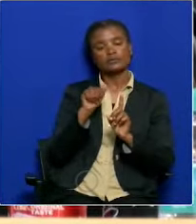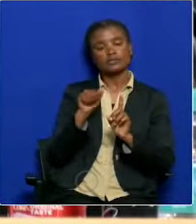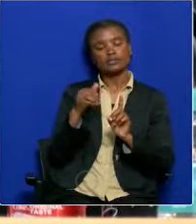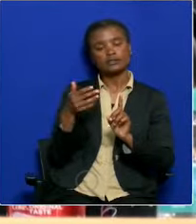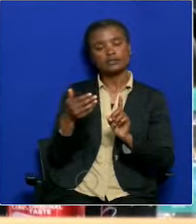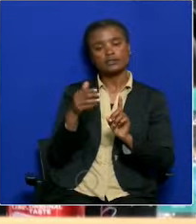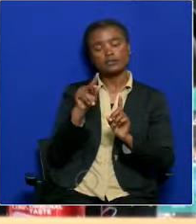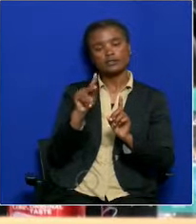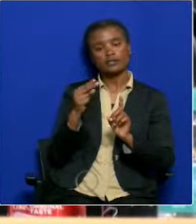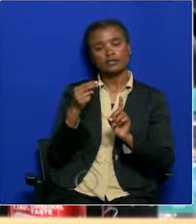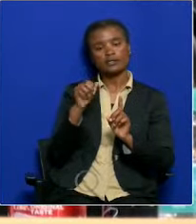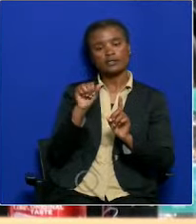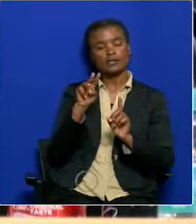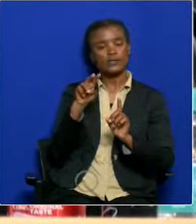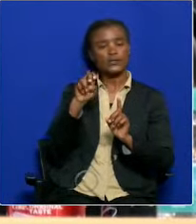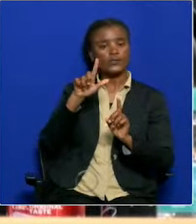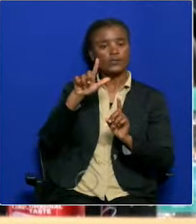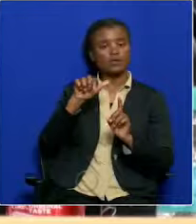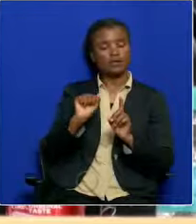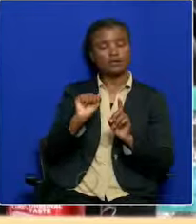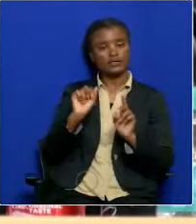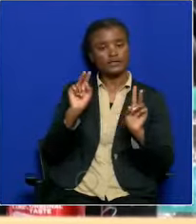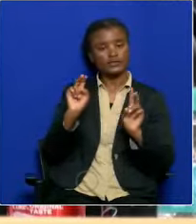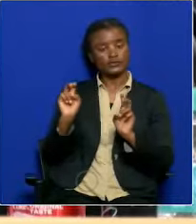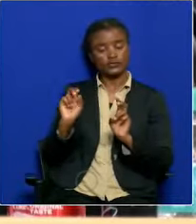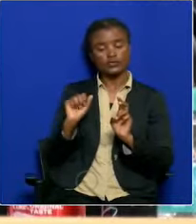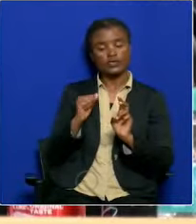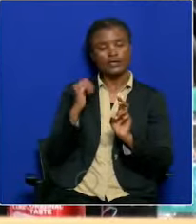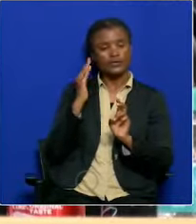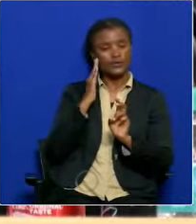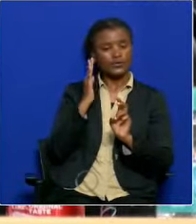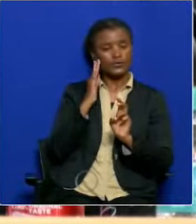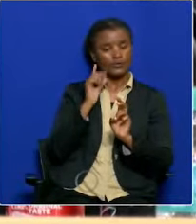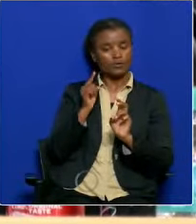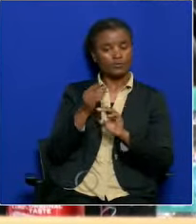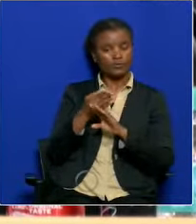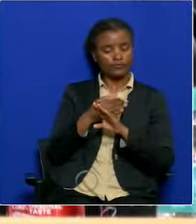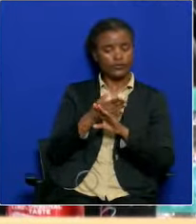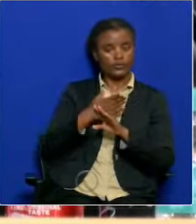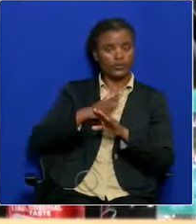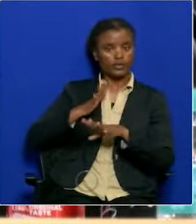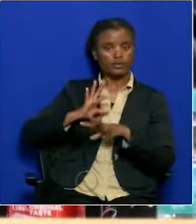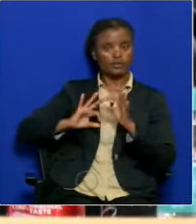And I know here, General, you just wanted to clarify and make it clear